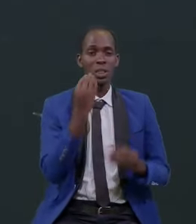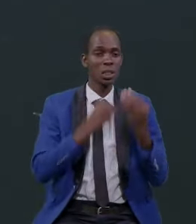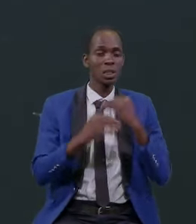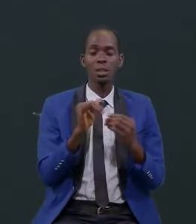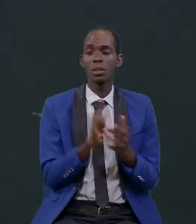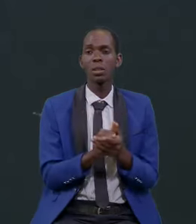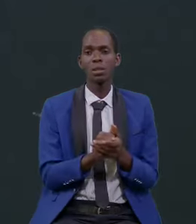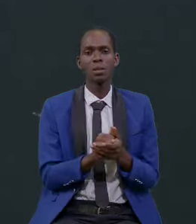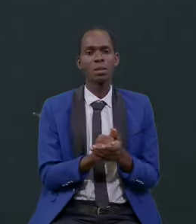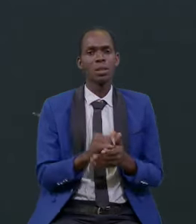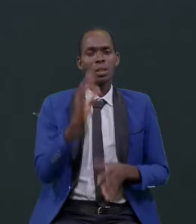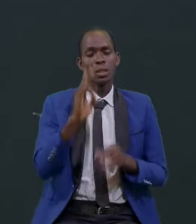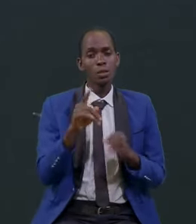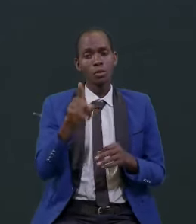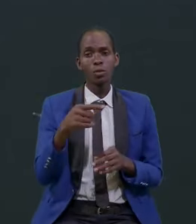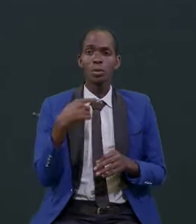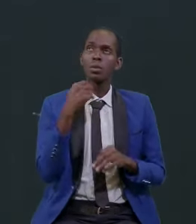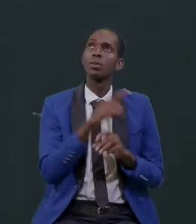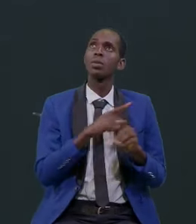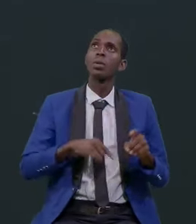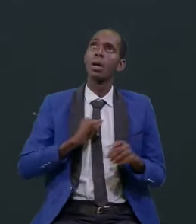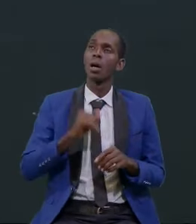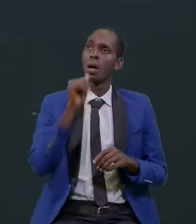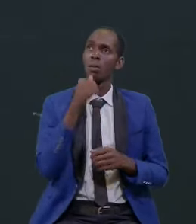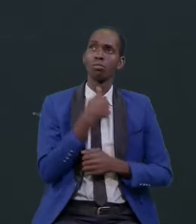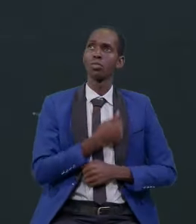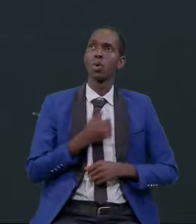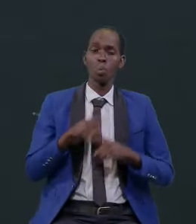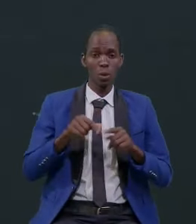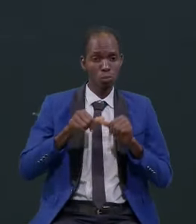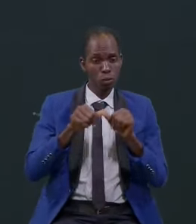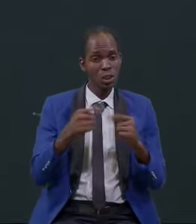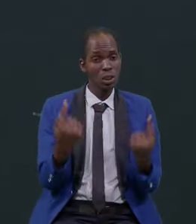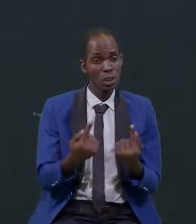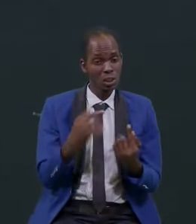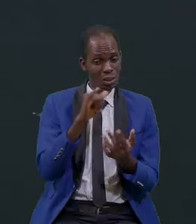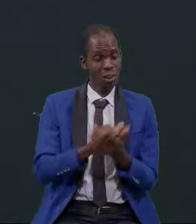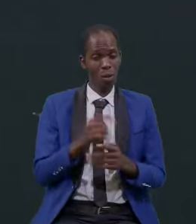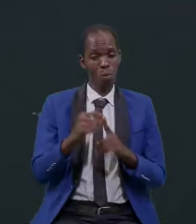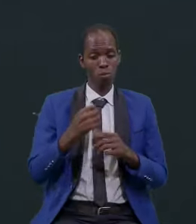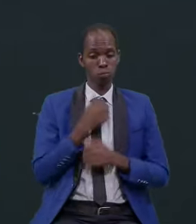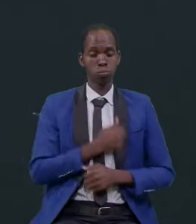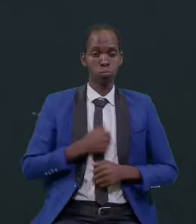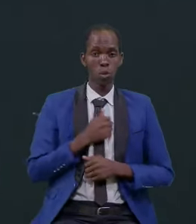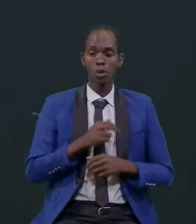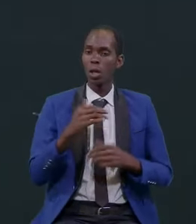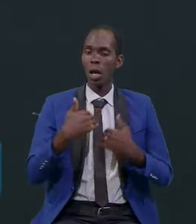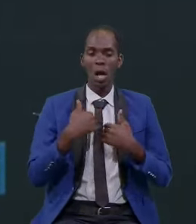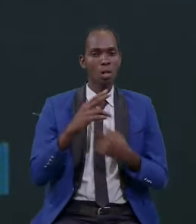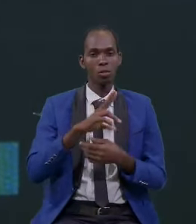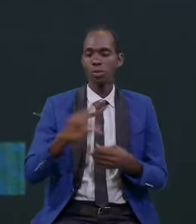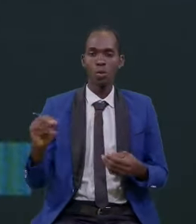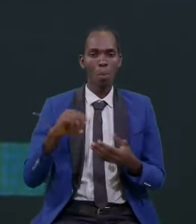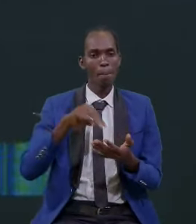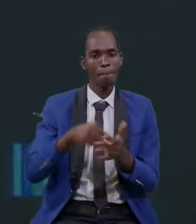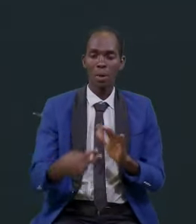I'm sorry has no meaning. When you delight in your sin, when you rejoice in your